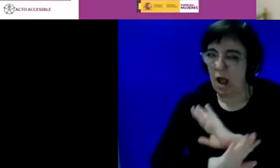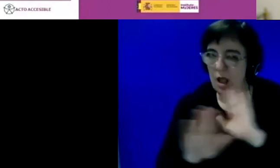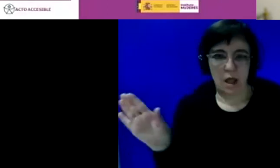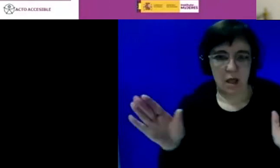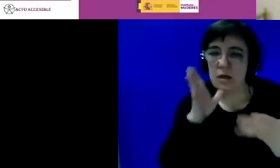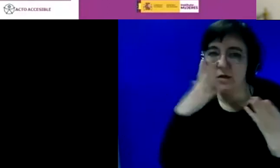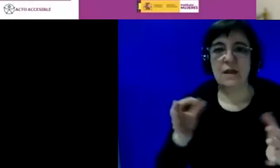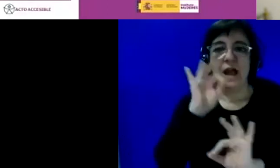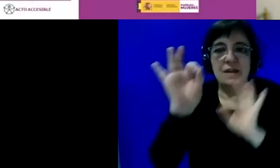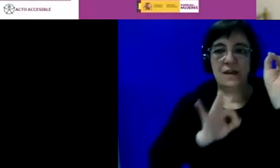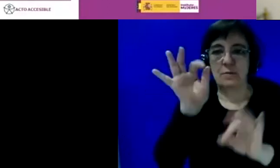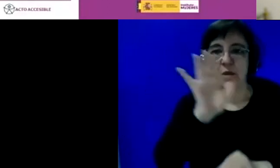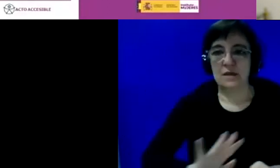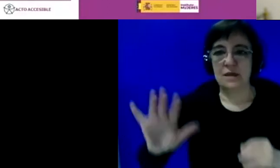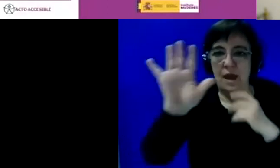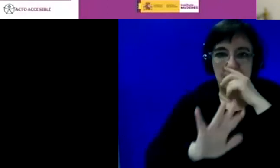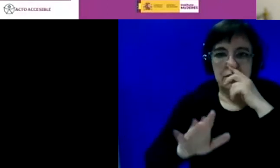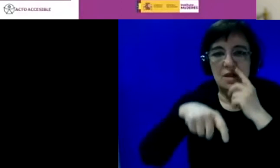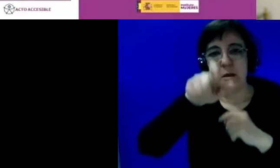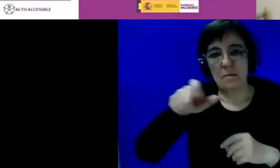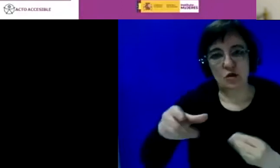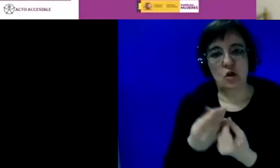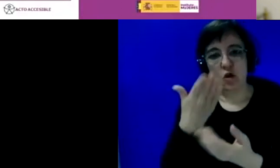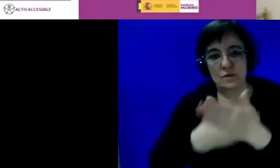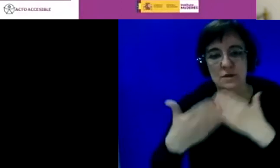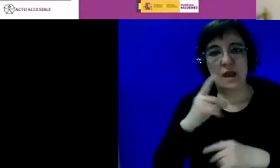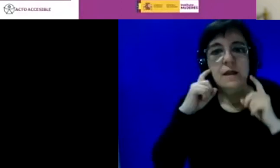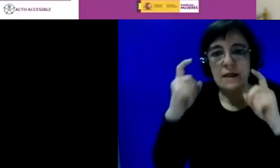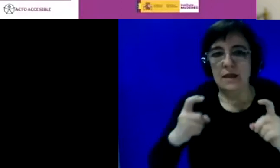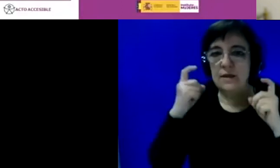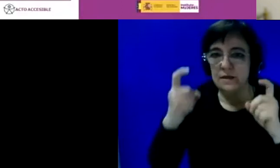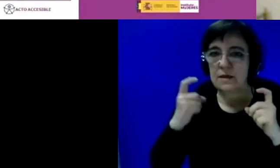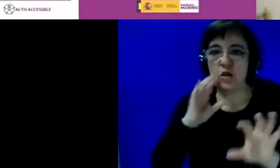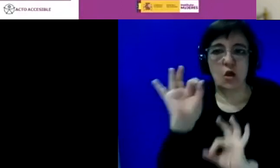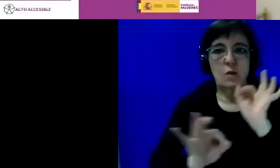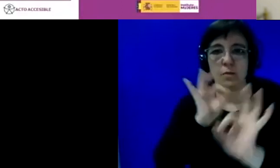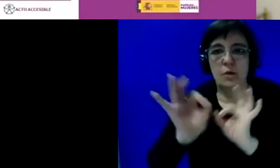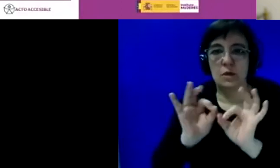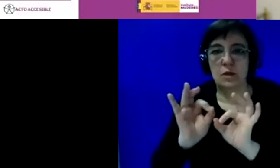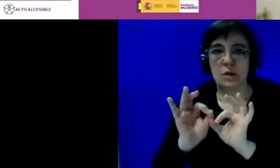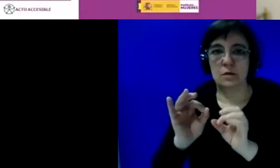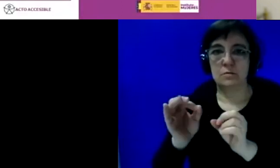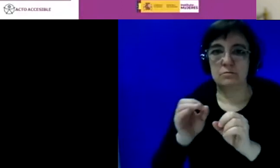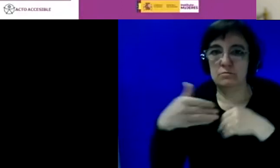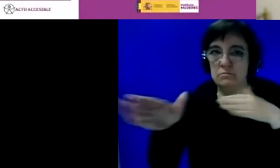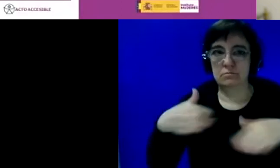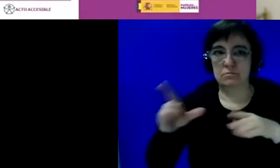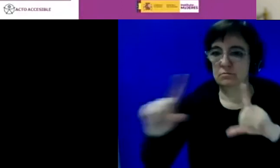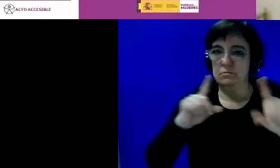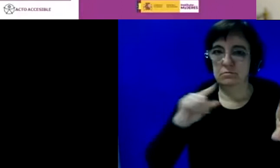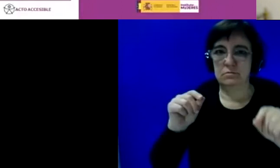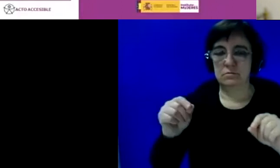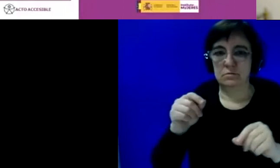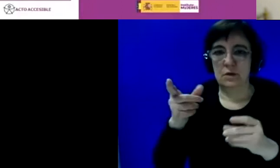the NADU, is trying to organize the evacuation of people with disabilities from Kharkiv, help activists of